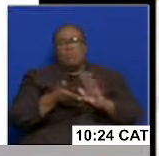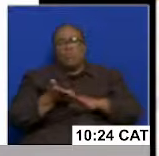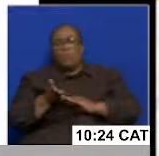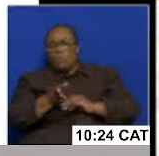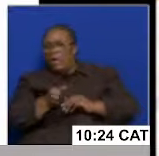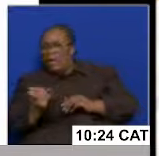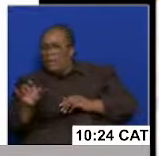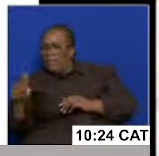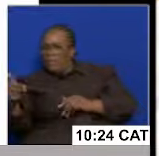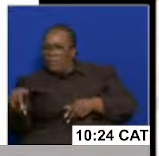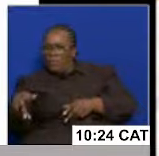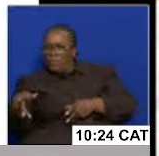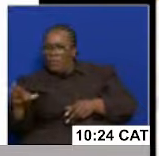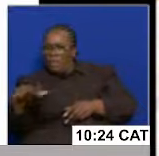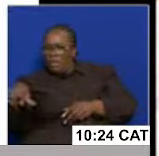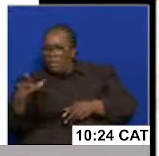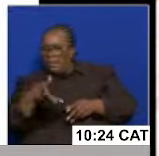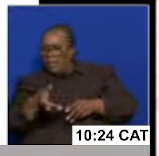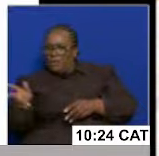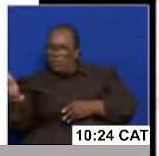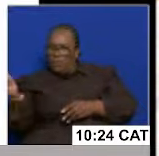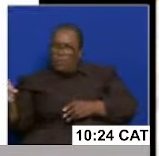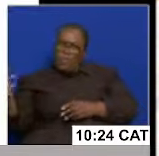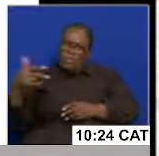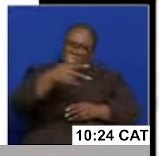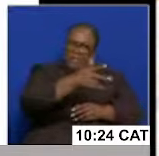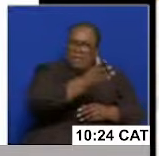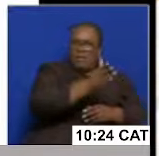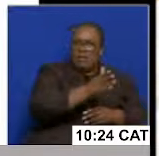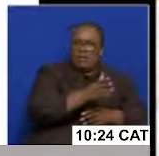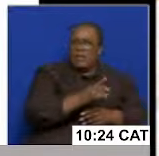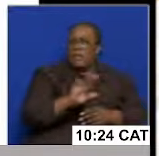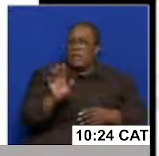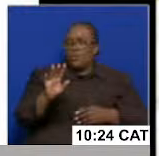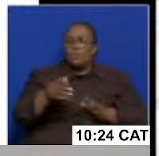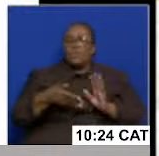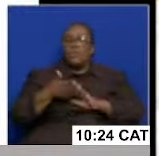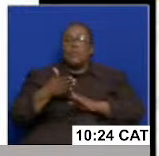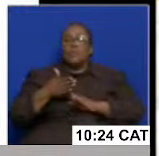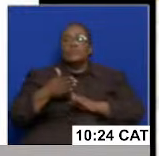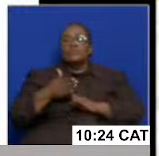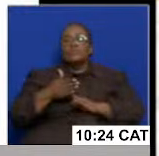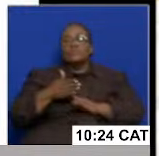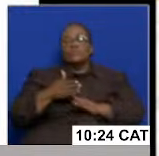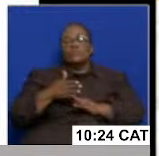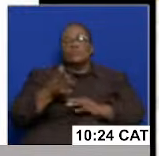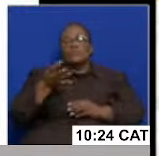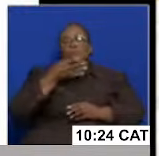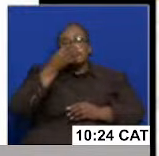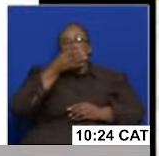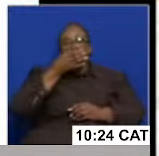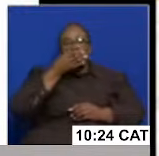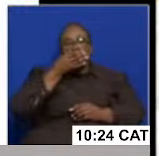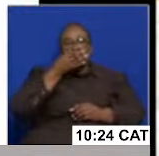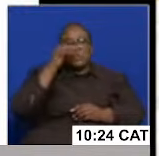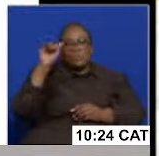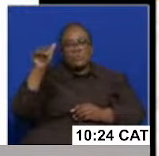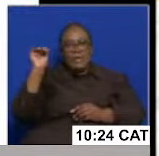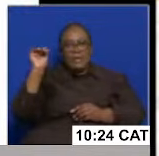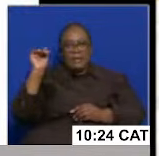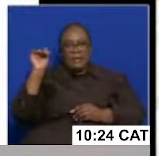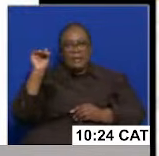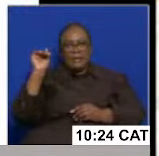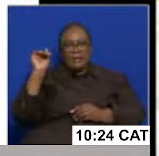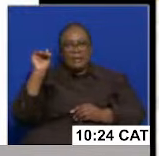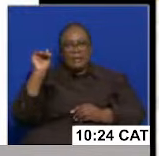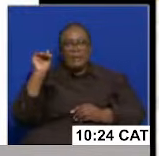No, they started at Rosebank Police Station to make an OP entry that they are from Ekurhuleni, but they